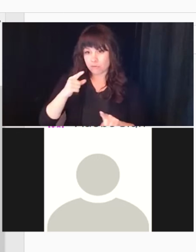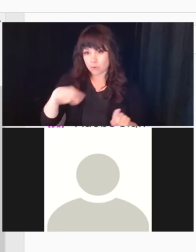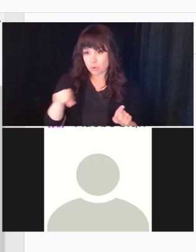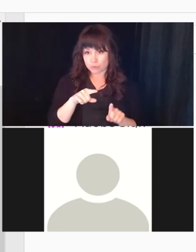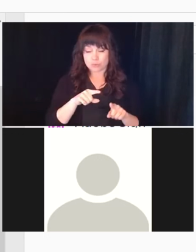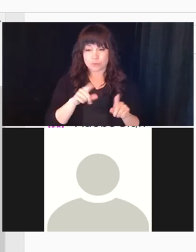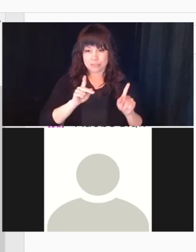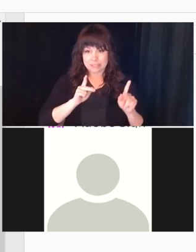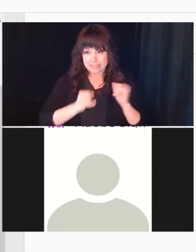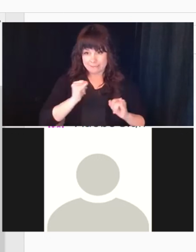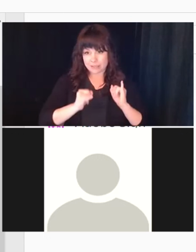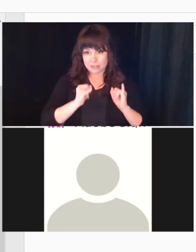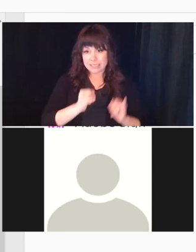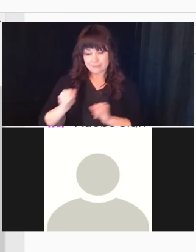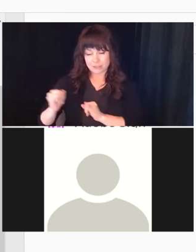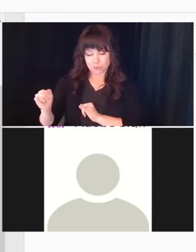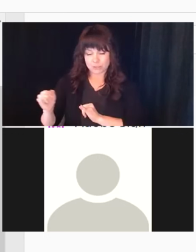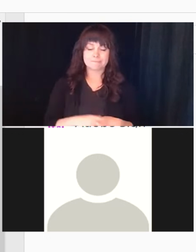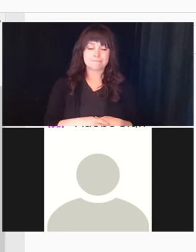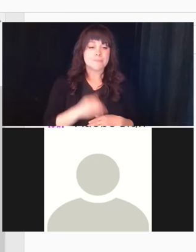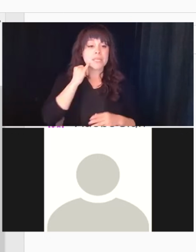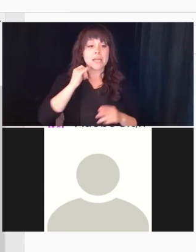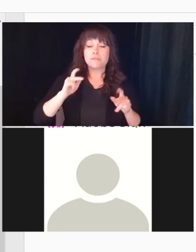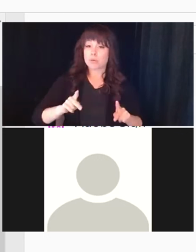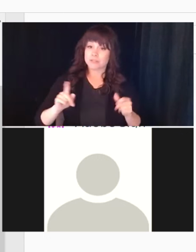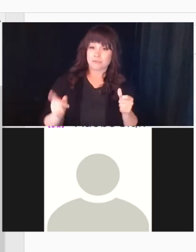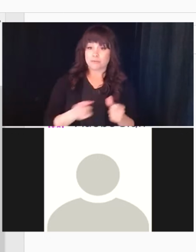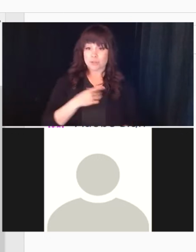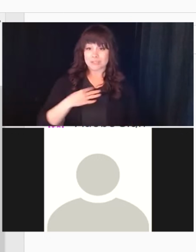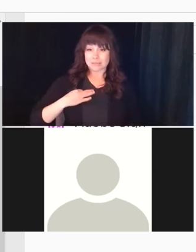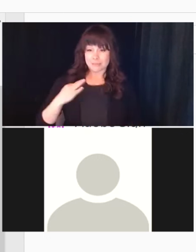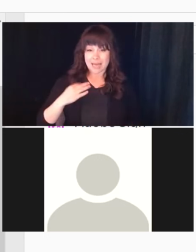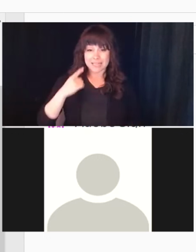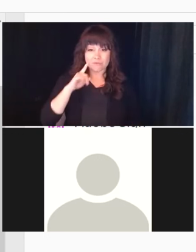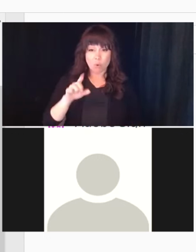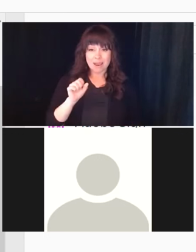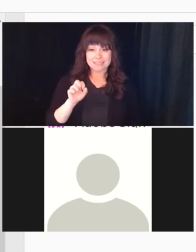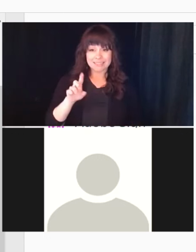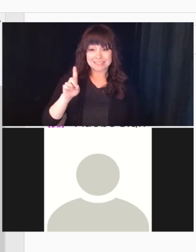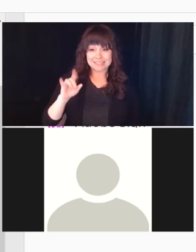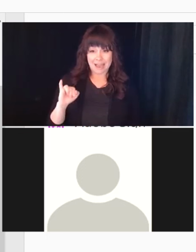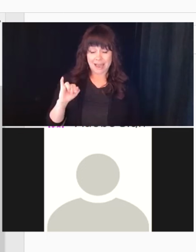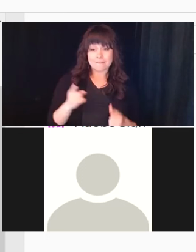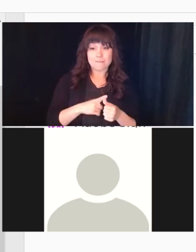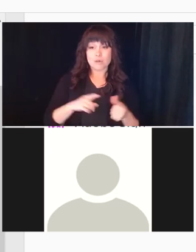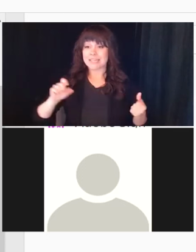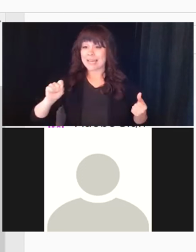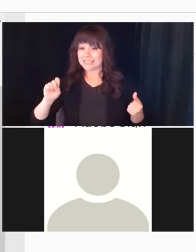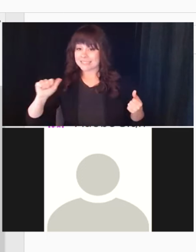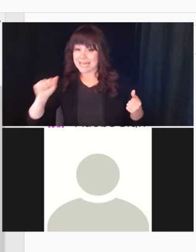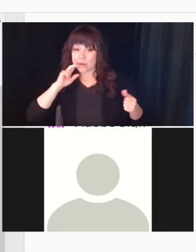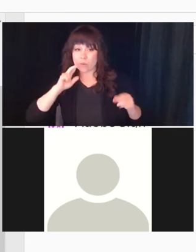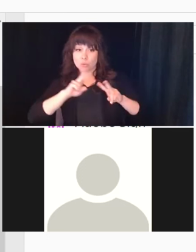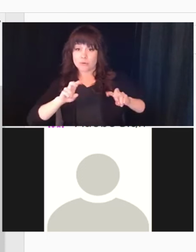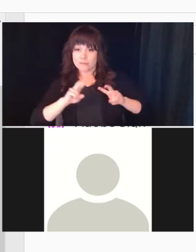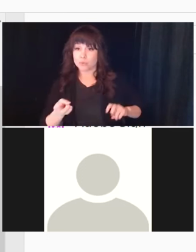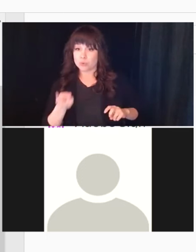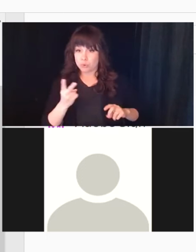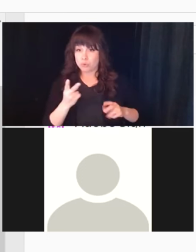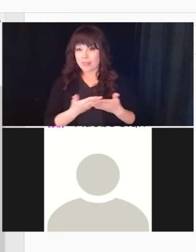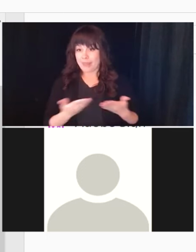somebody first applies for Social Security disability, the Social Security Administration is going to be looking at two things. Number